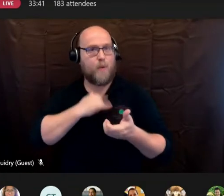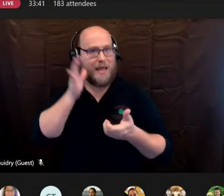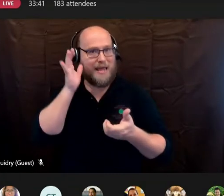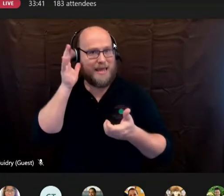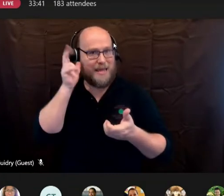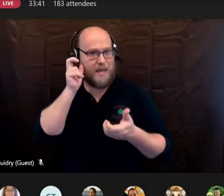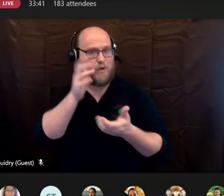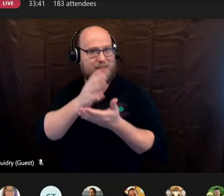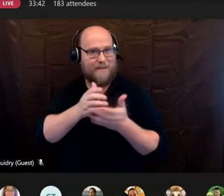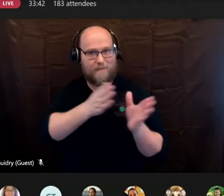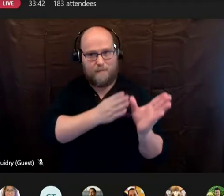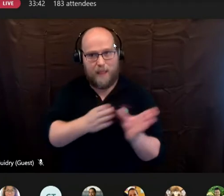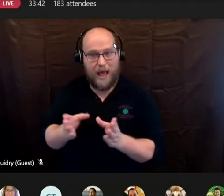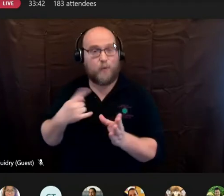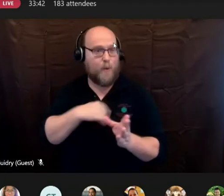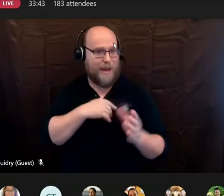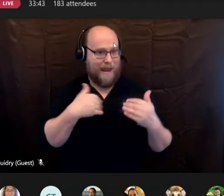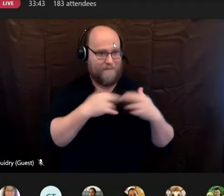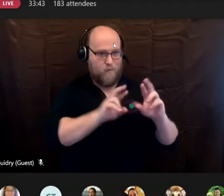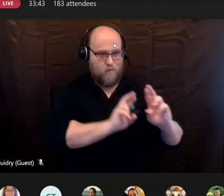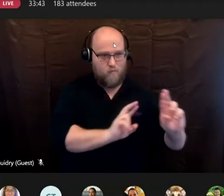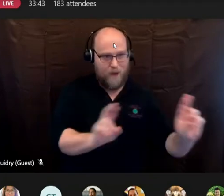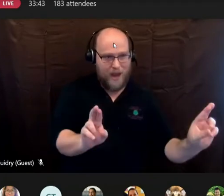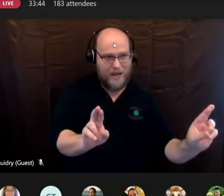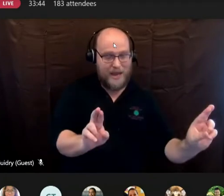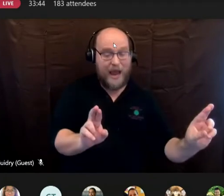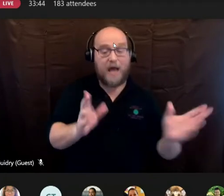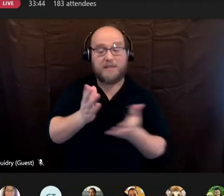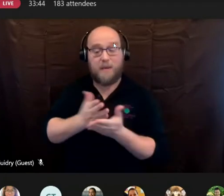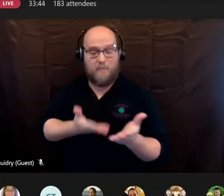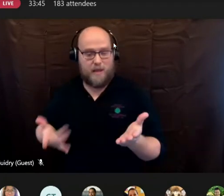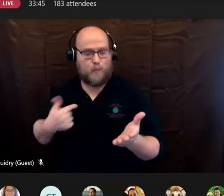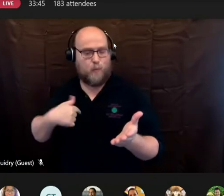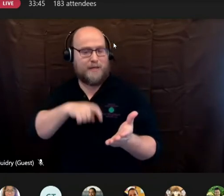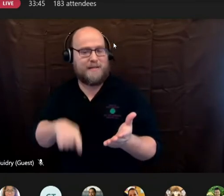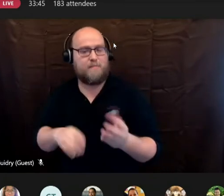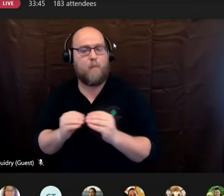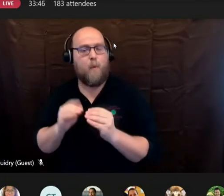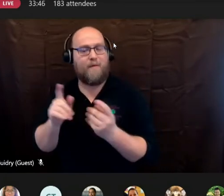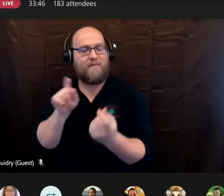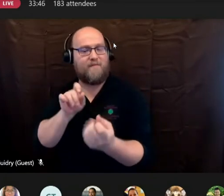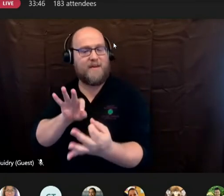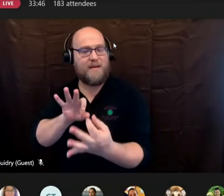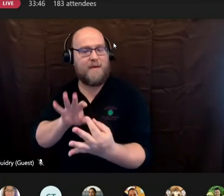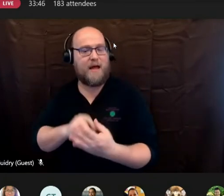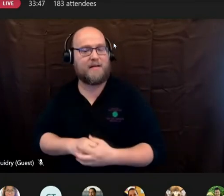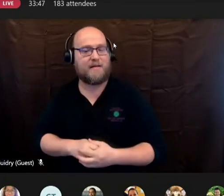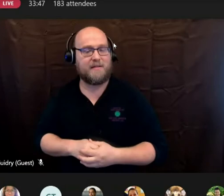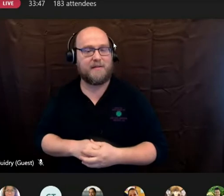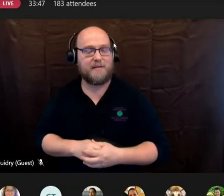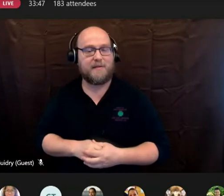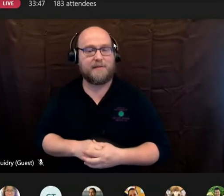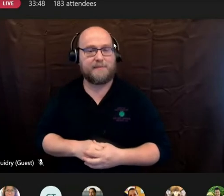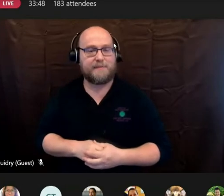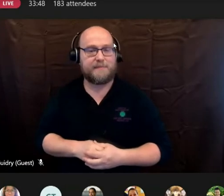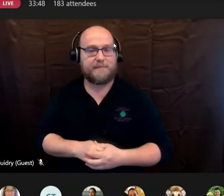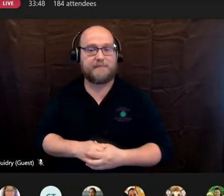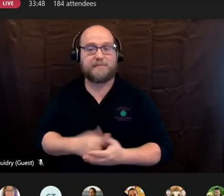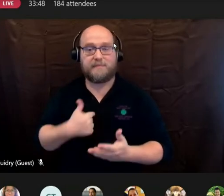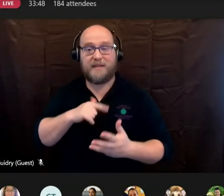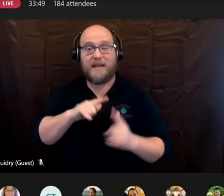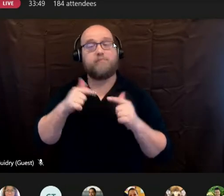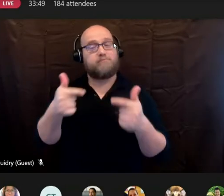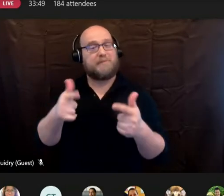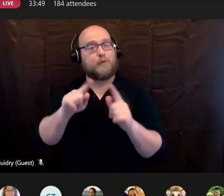and some of the things that we'll need more feedback on. So I'm now going to pass it over to team to share those details. We look forward to receiving your